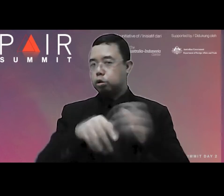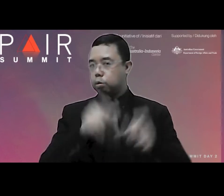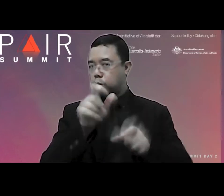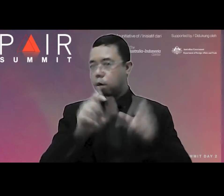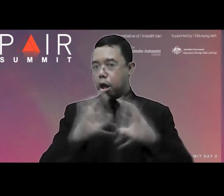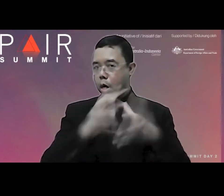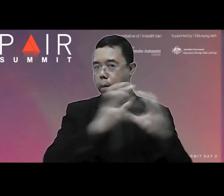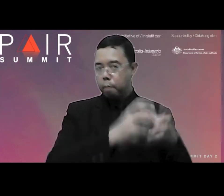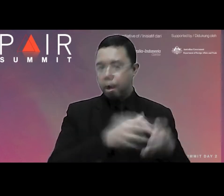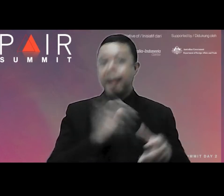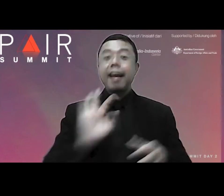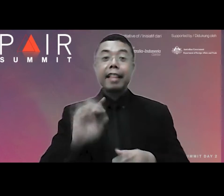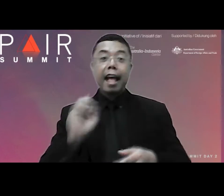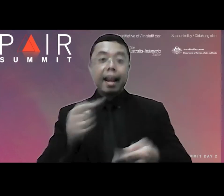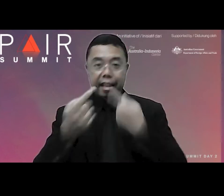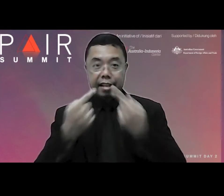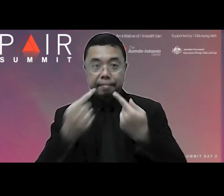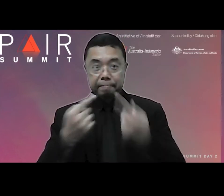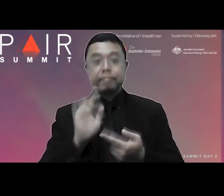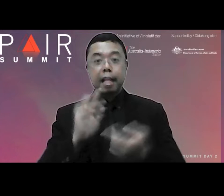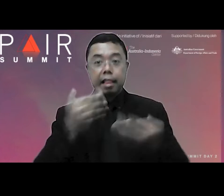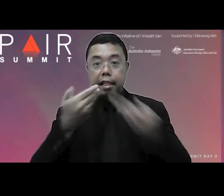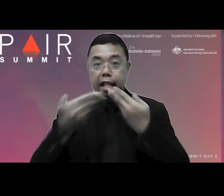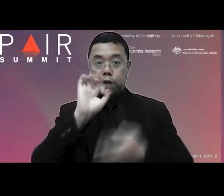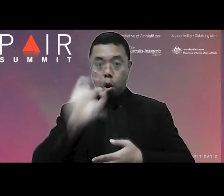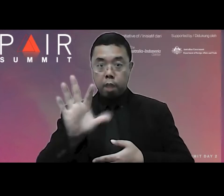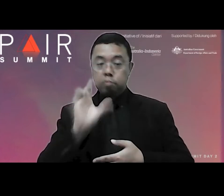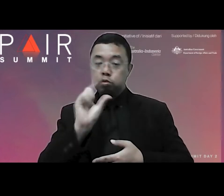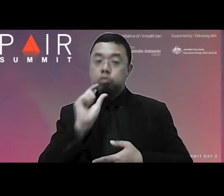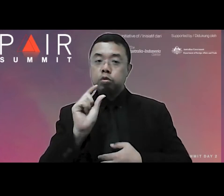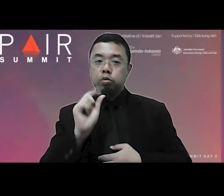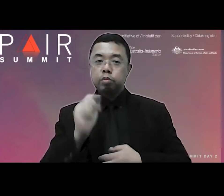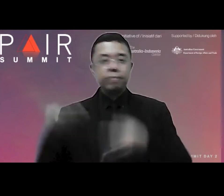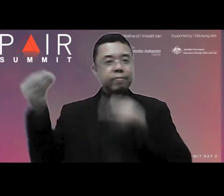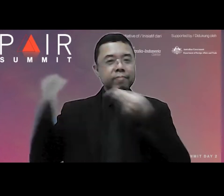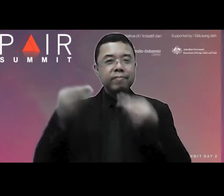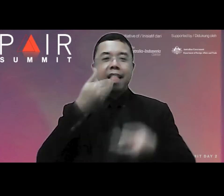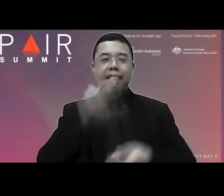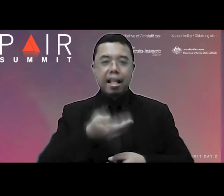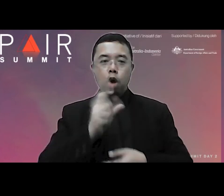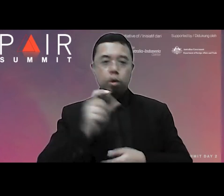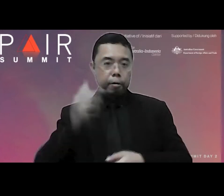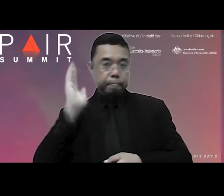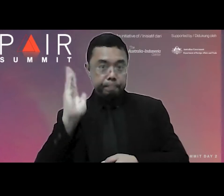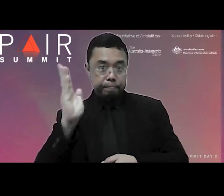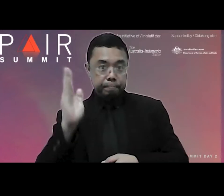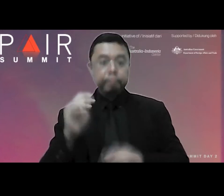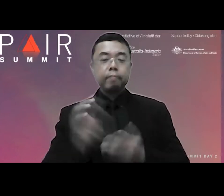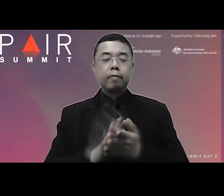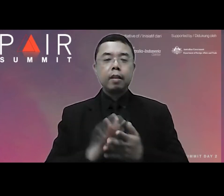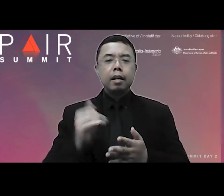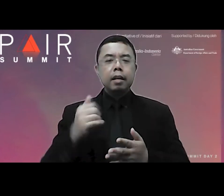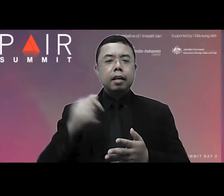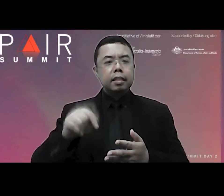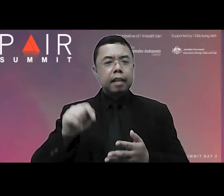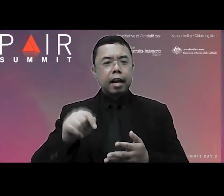put questions to our fantastic panellists. I'm going to keep the chat function off for the time being, and I will let you know when